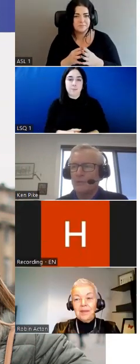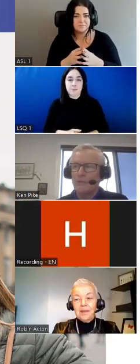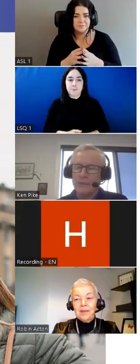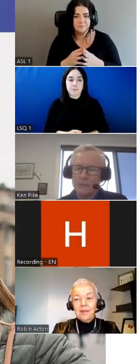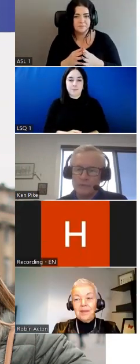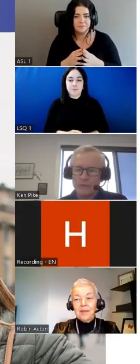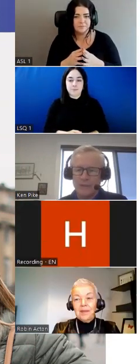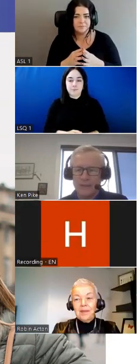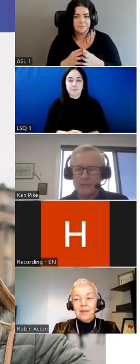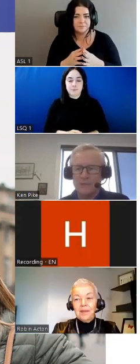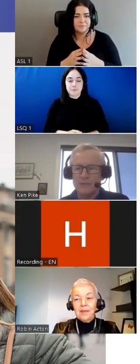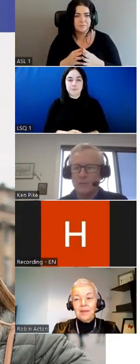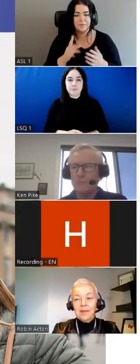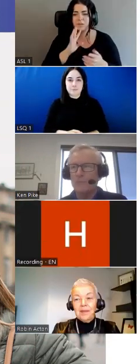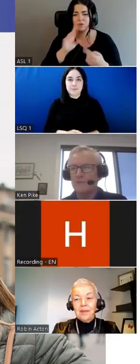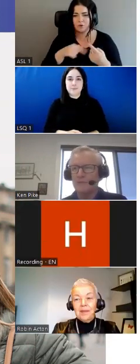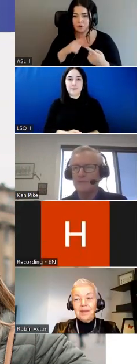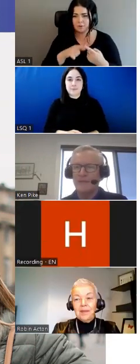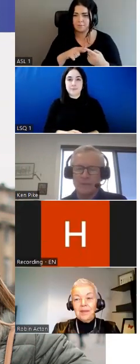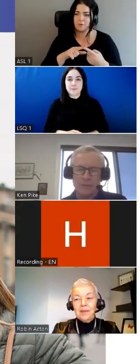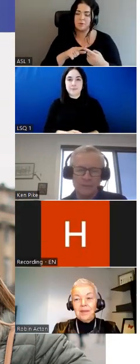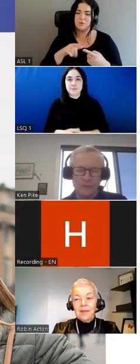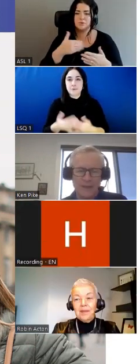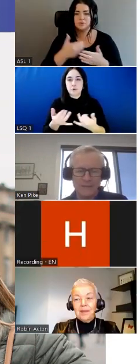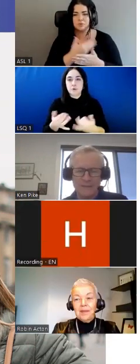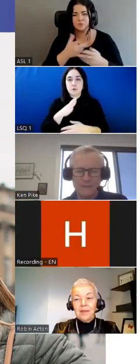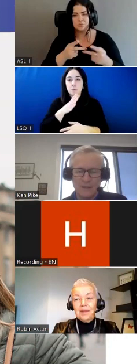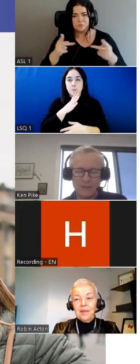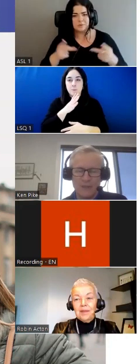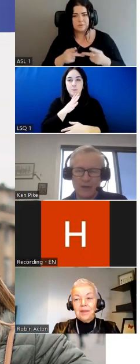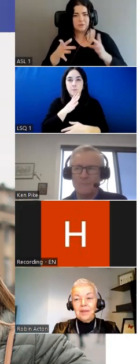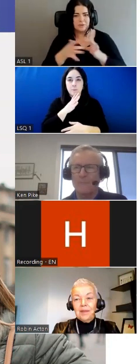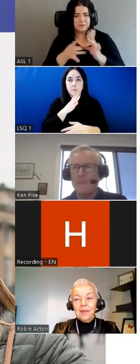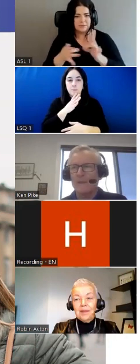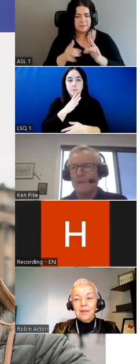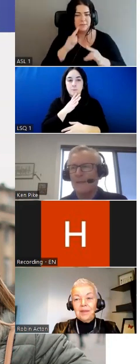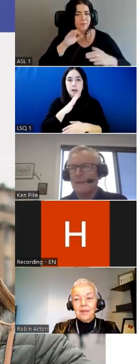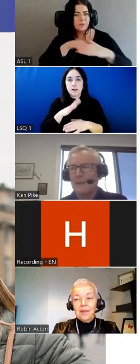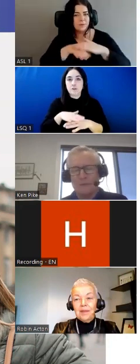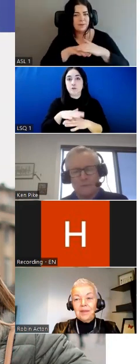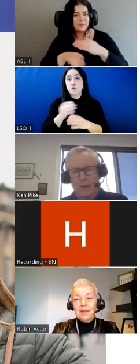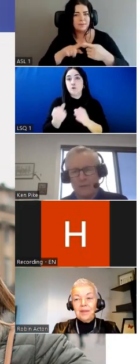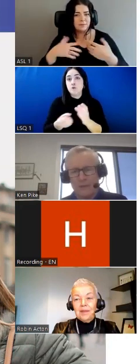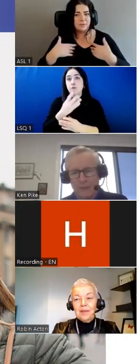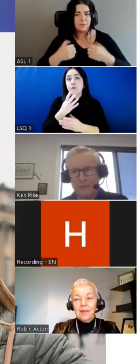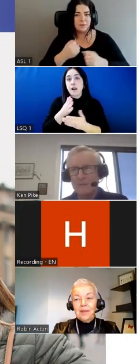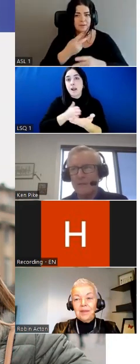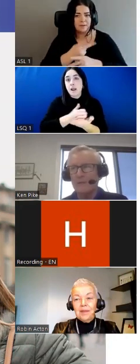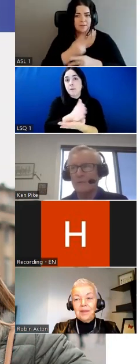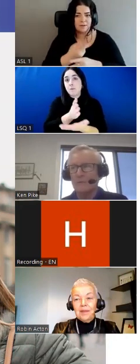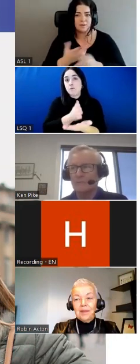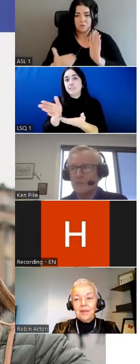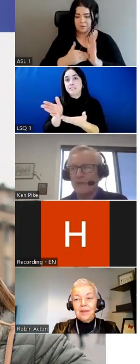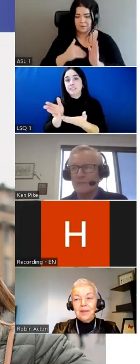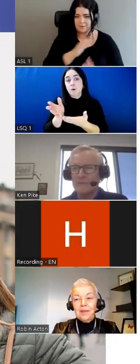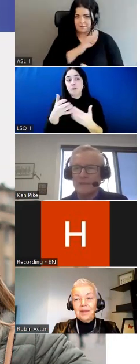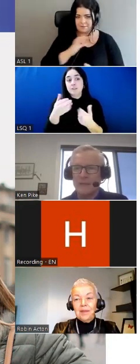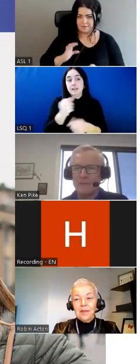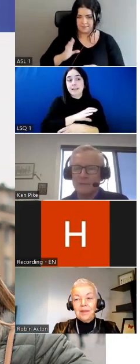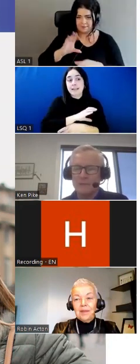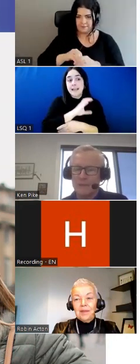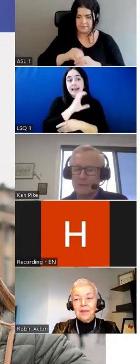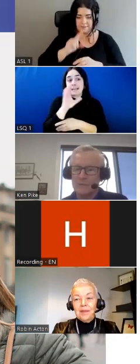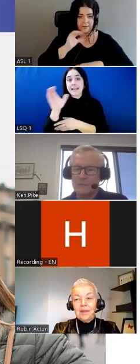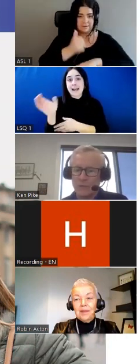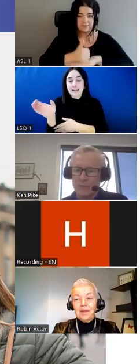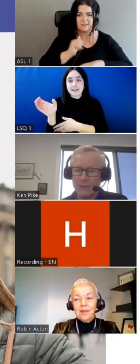you through Inclusion Canada's new position statement on access to healthcare. I was part of the committee that drafted the